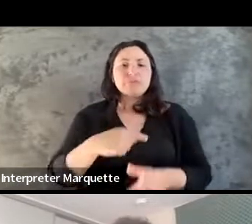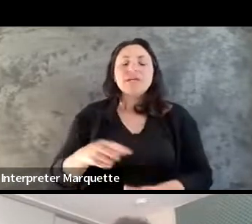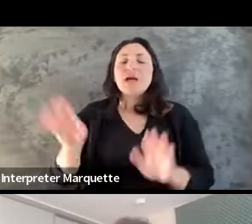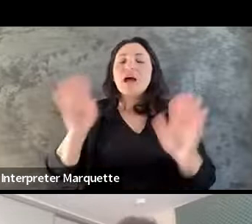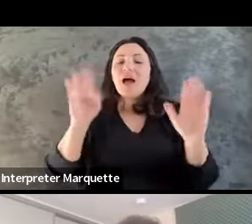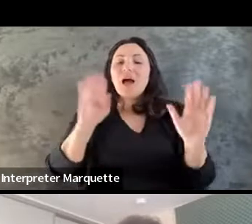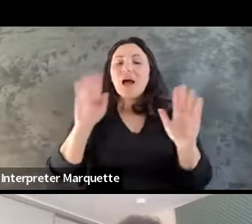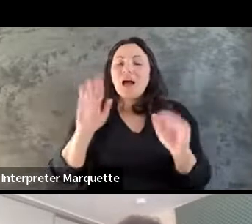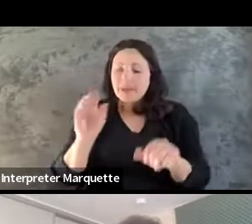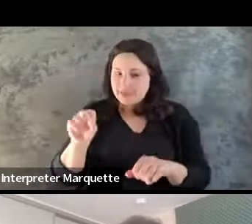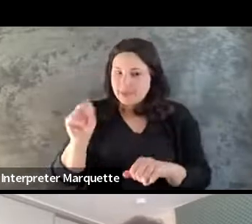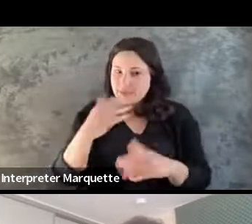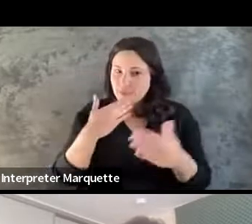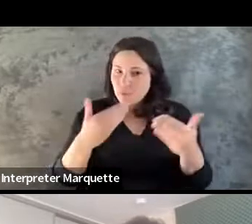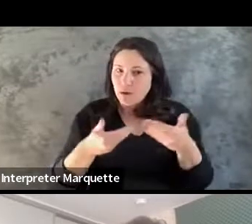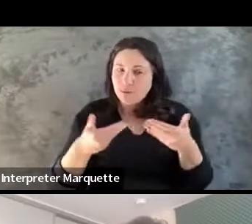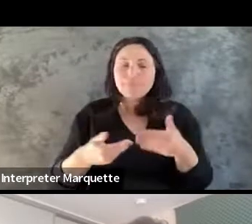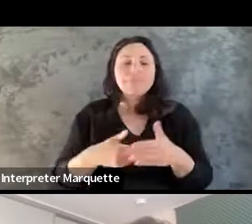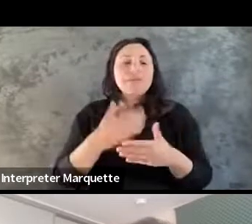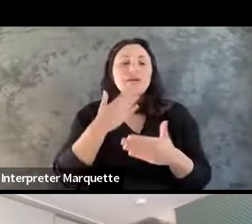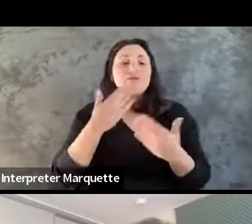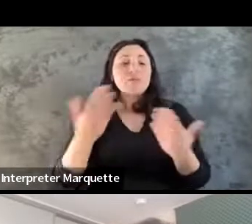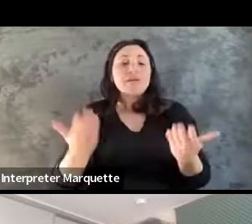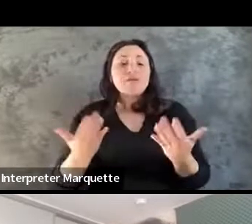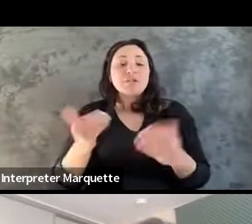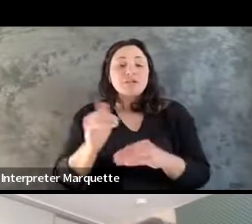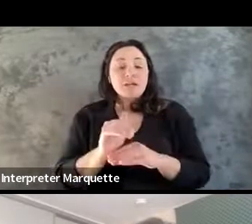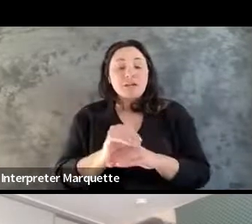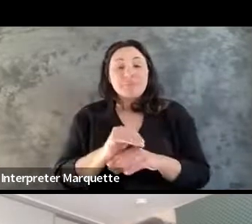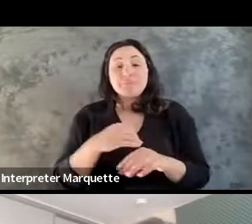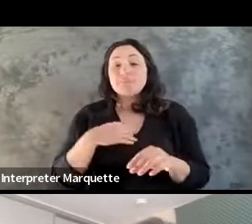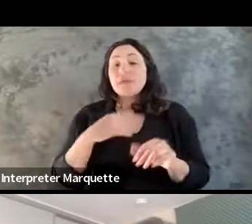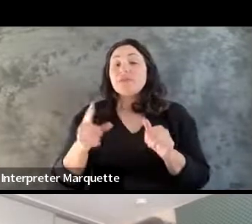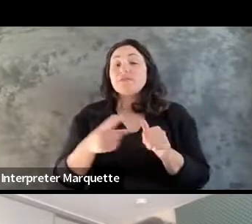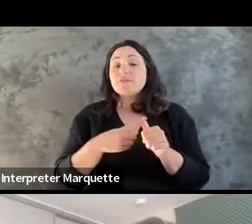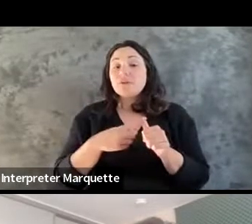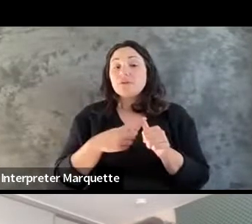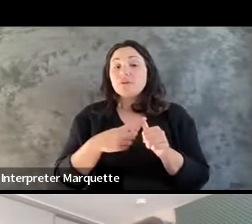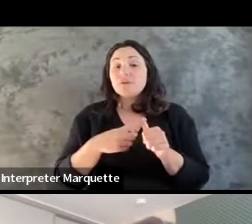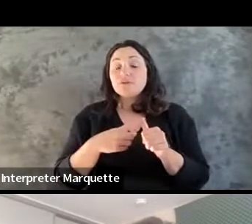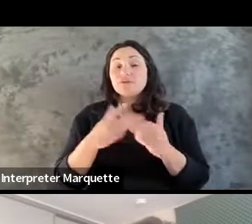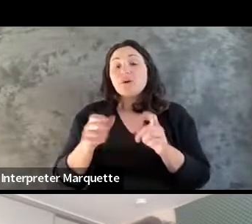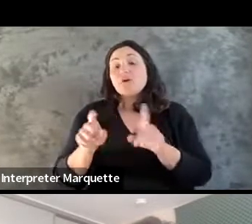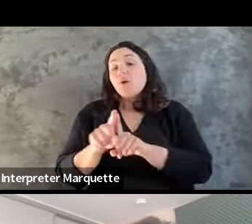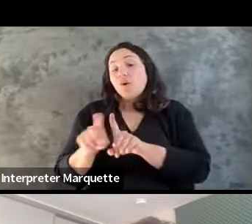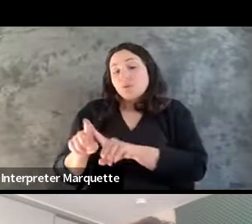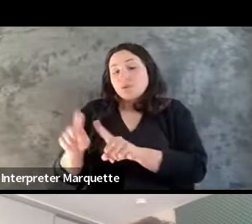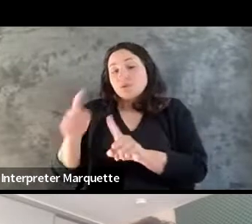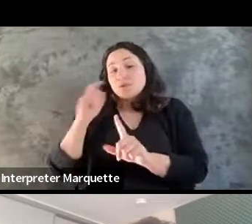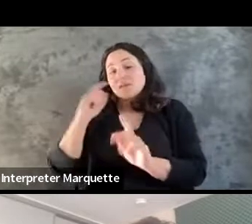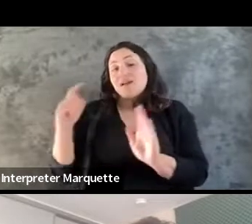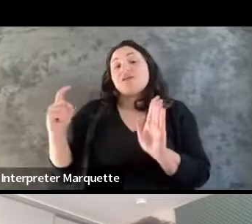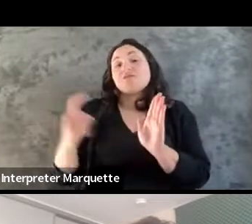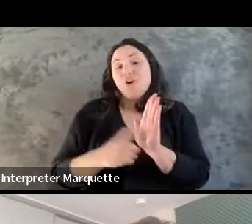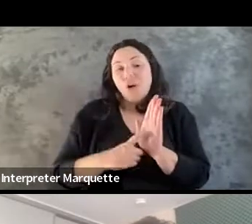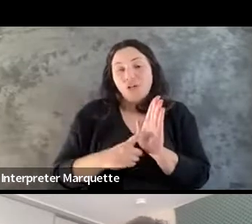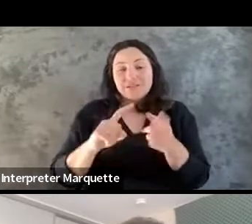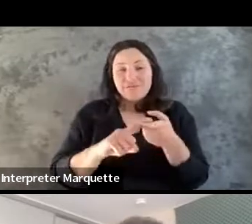Thanks for being here tonight. I first want to also just acknowledge